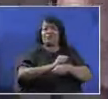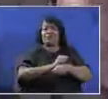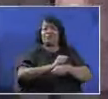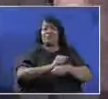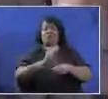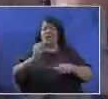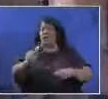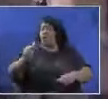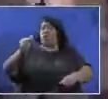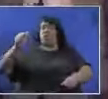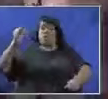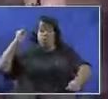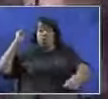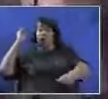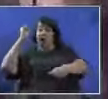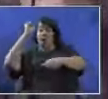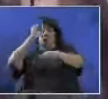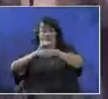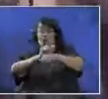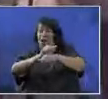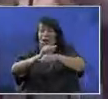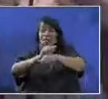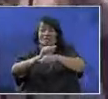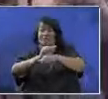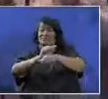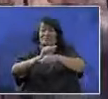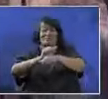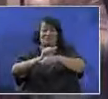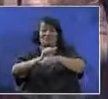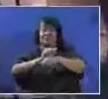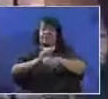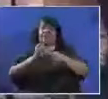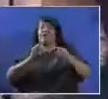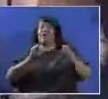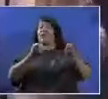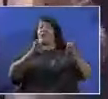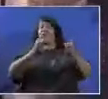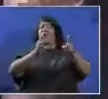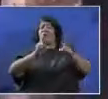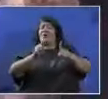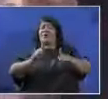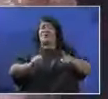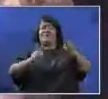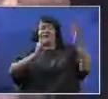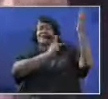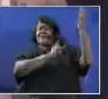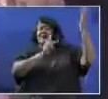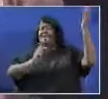thank you.